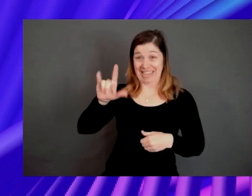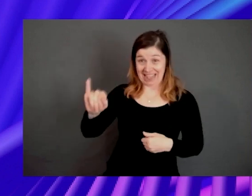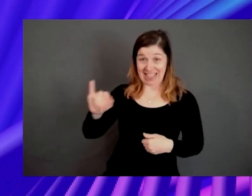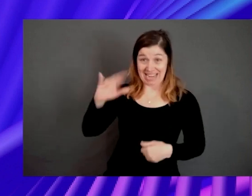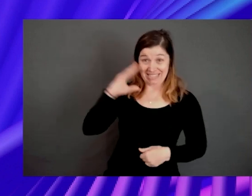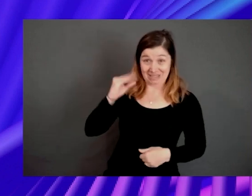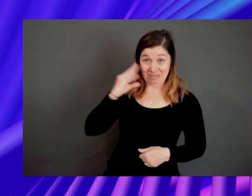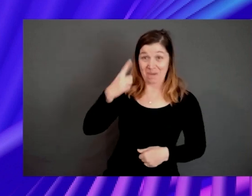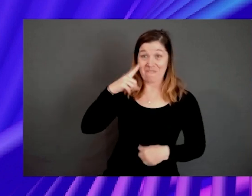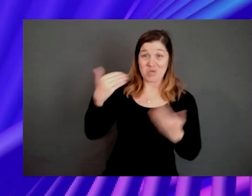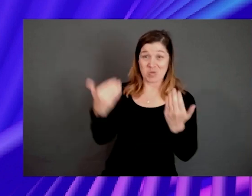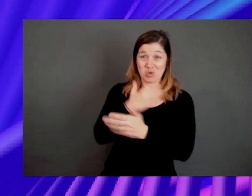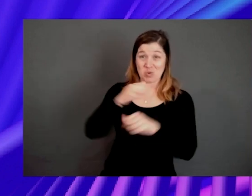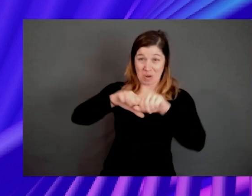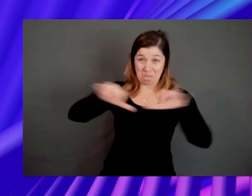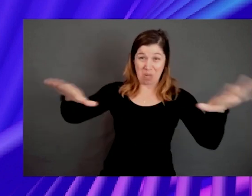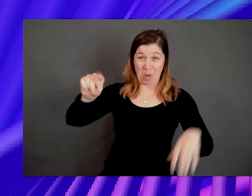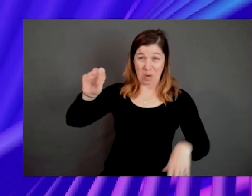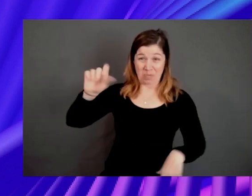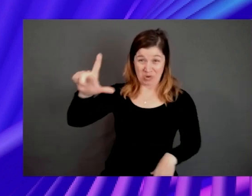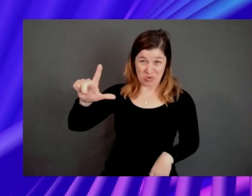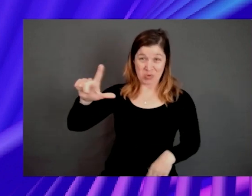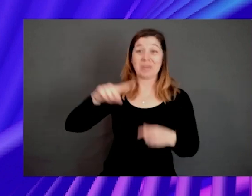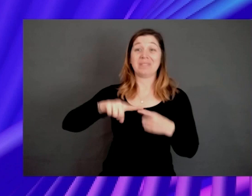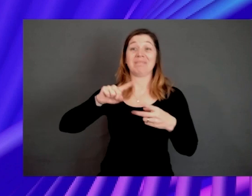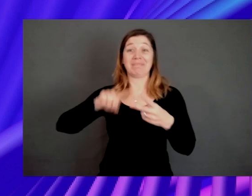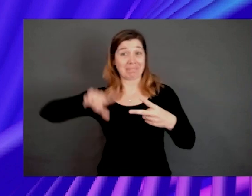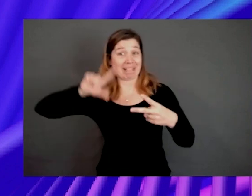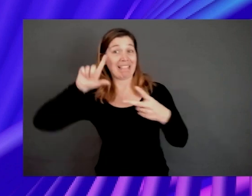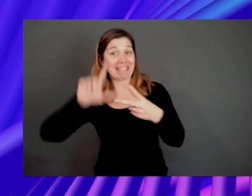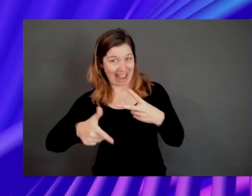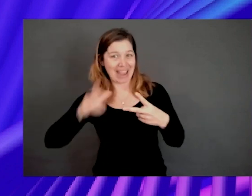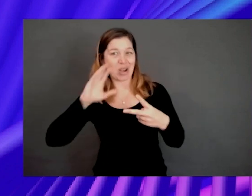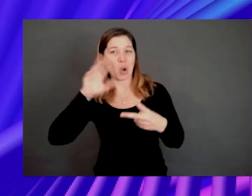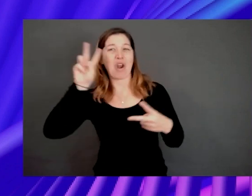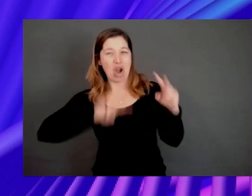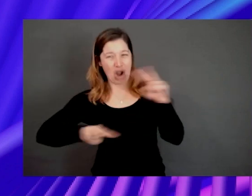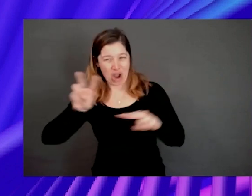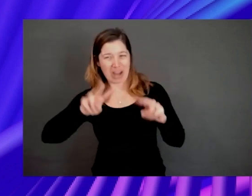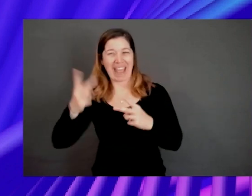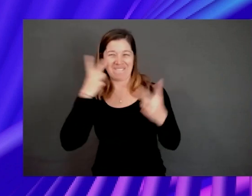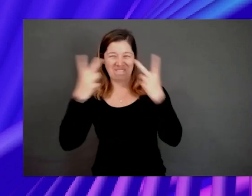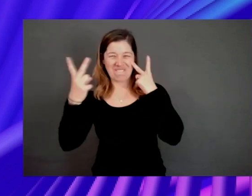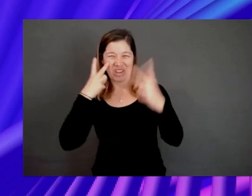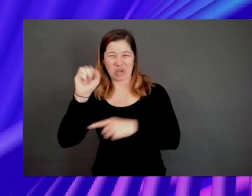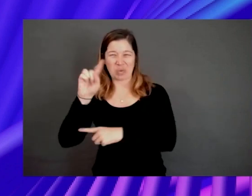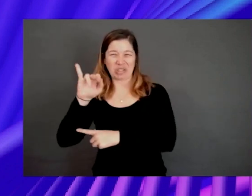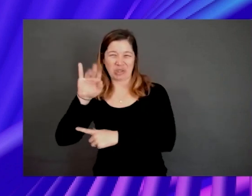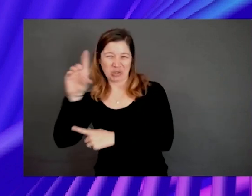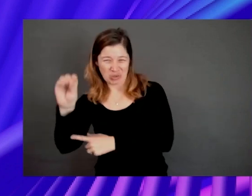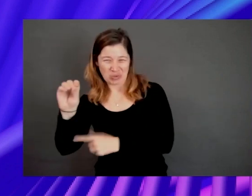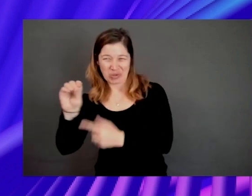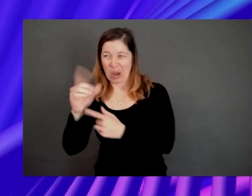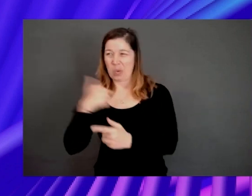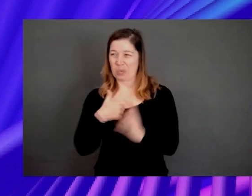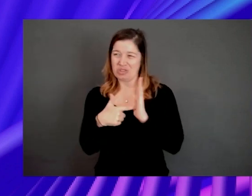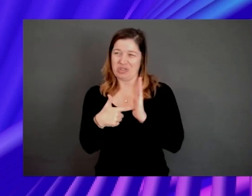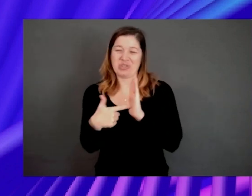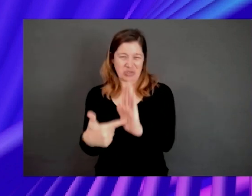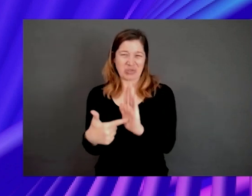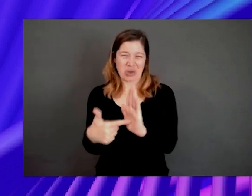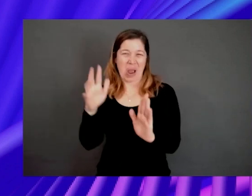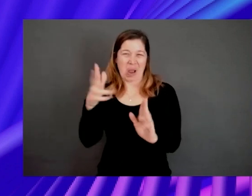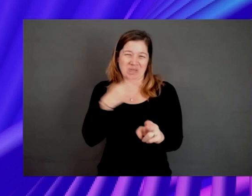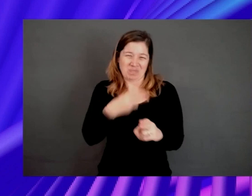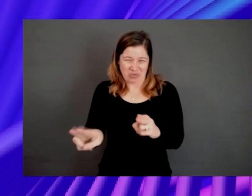deployment tool, right? Right. And in the later one, we're going to go and look at the Visual Studio equivalent, which we showed very briefly in the Code Corner segment